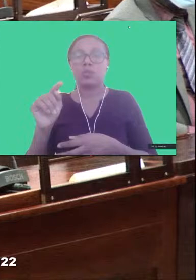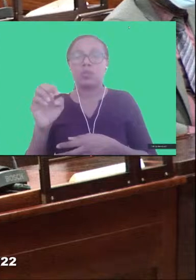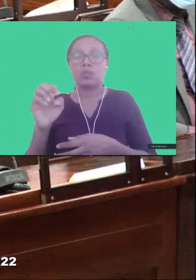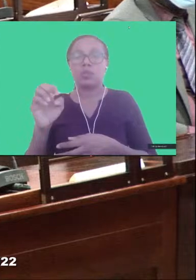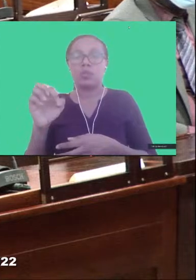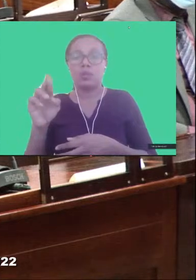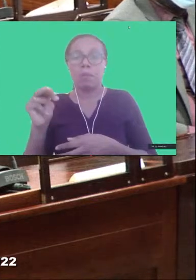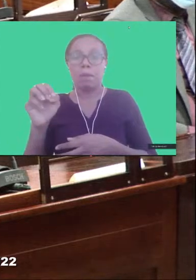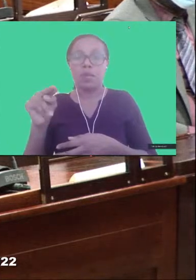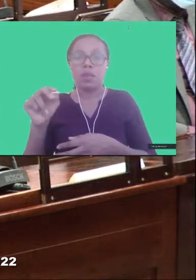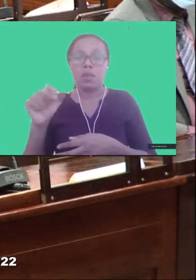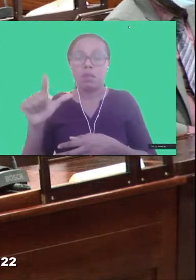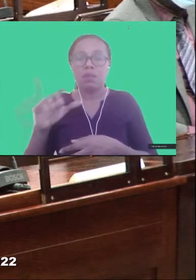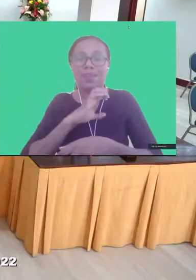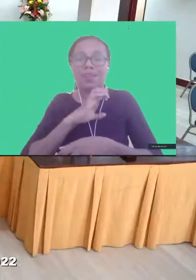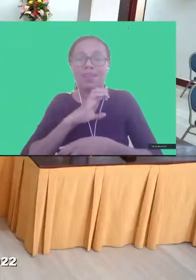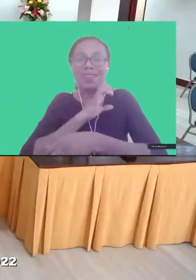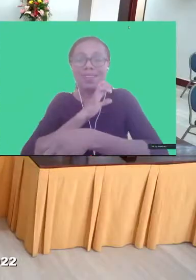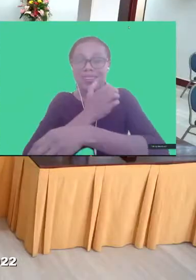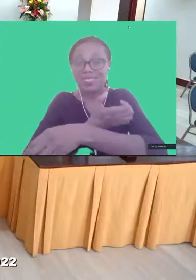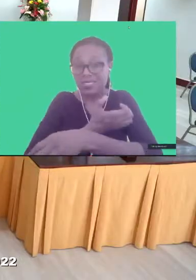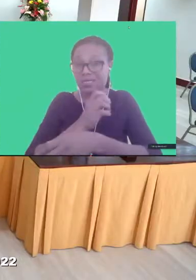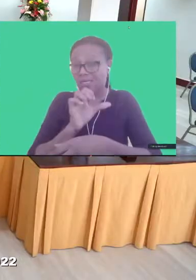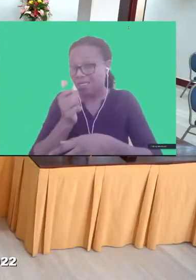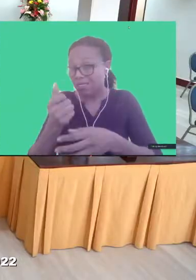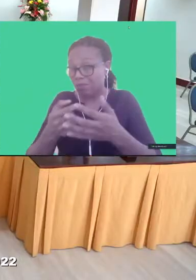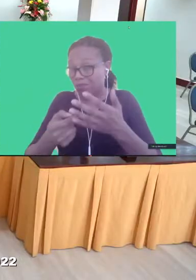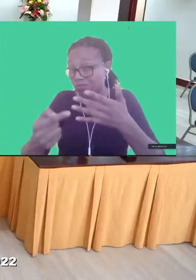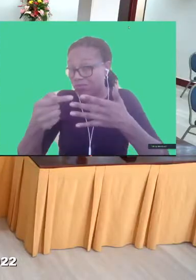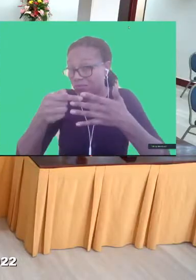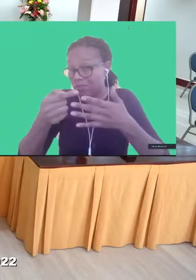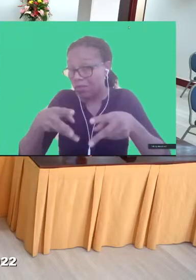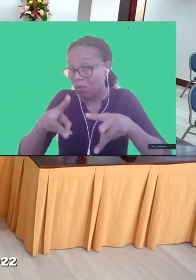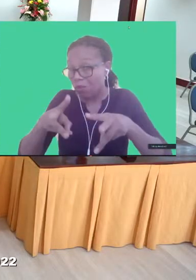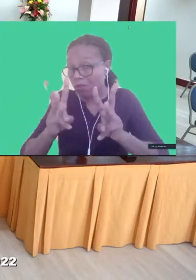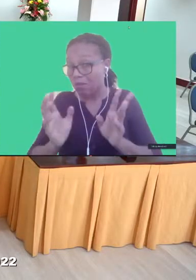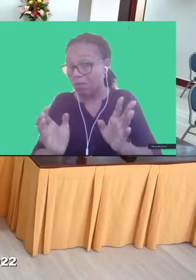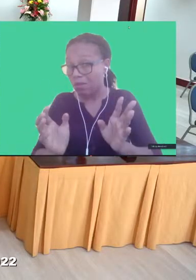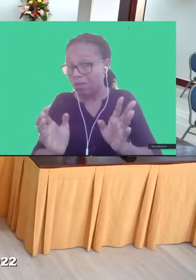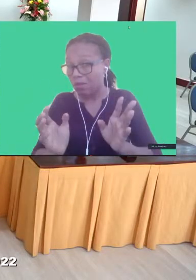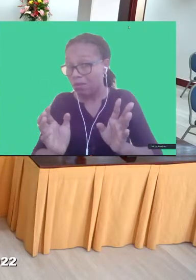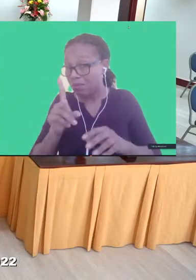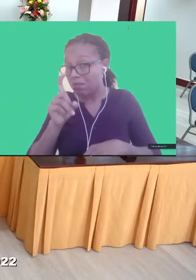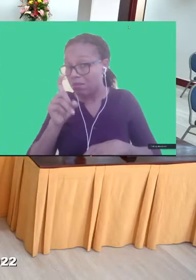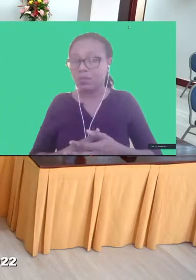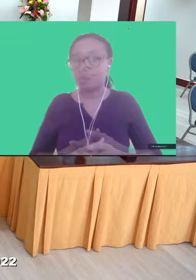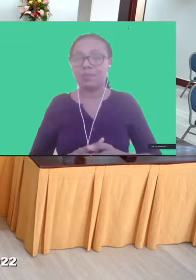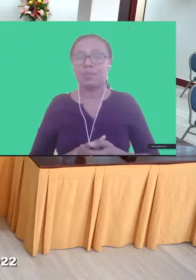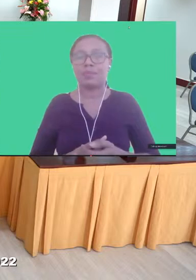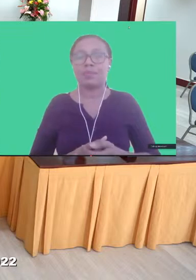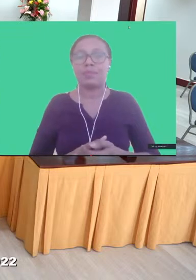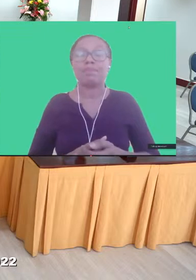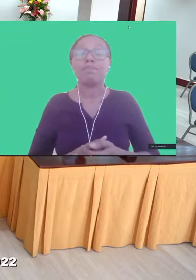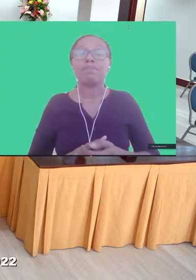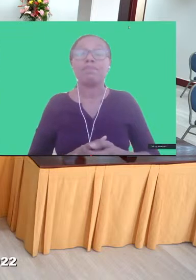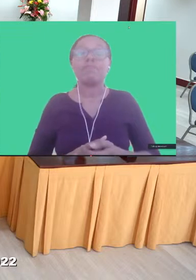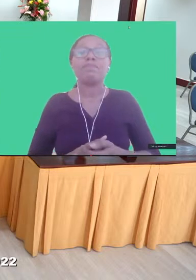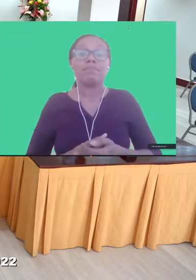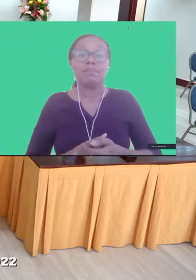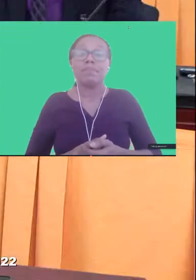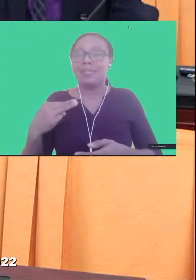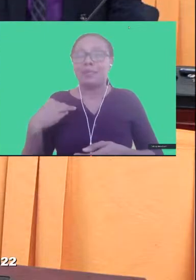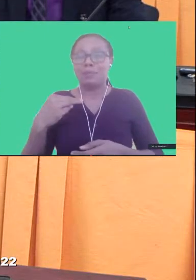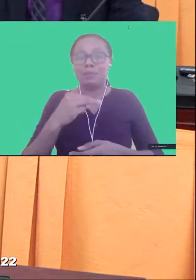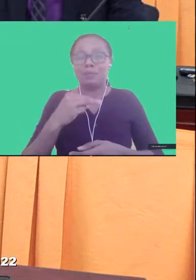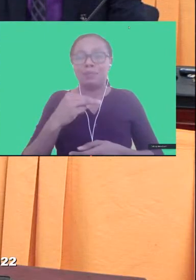Again, Minister, your sincerity and depth of understanding on these matters speaks